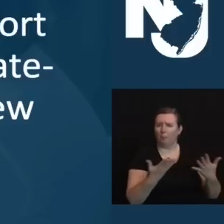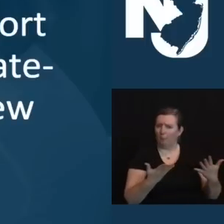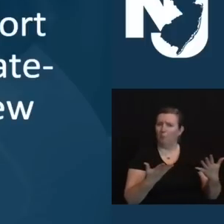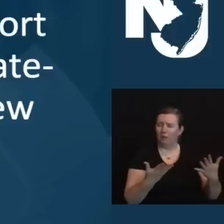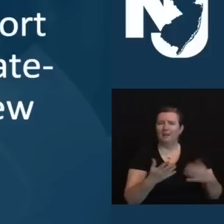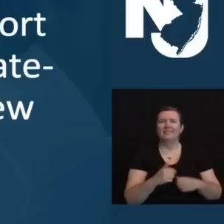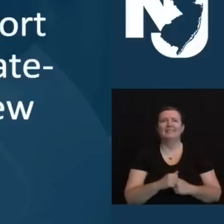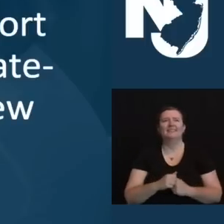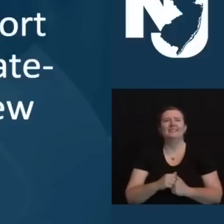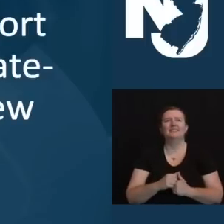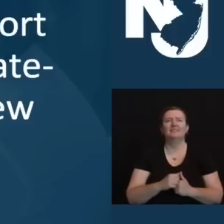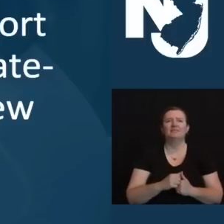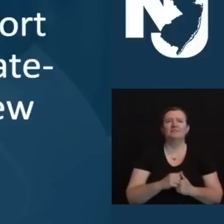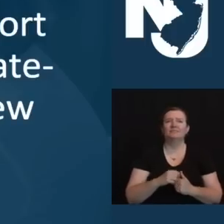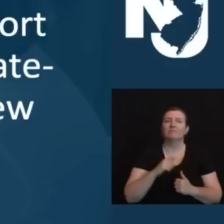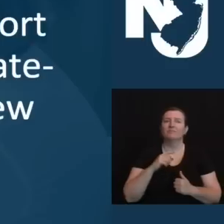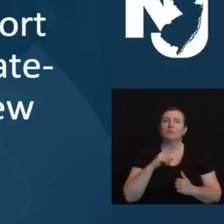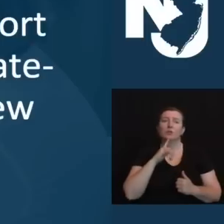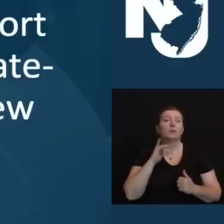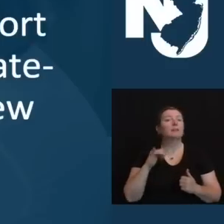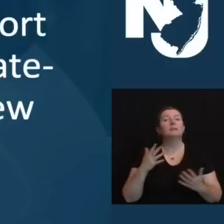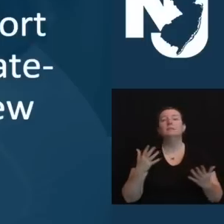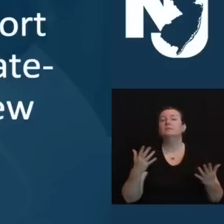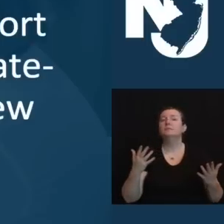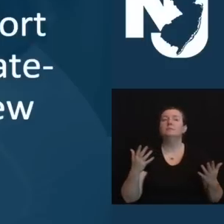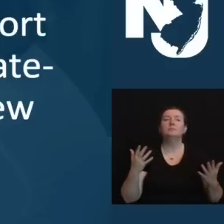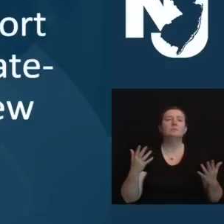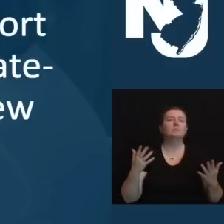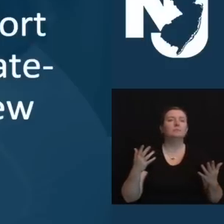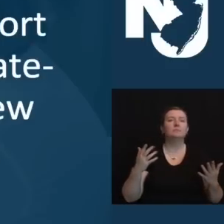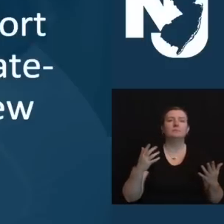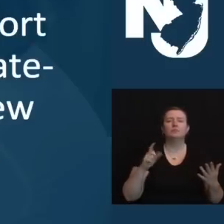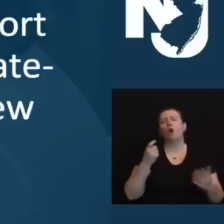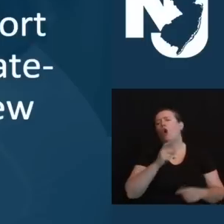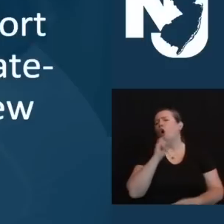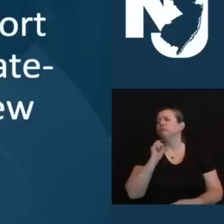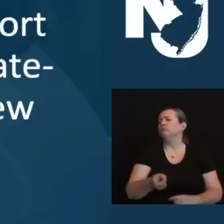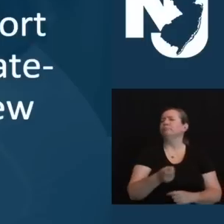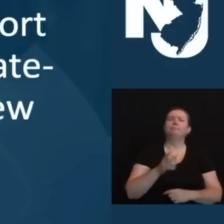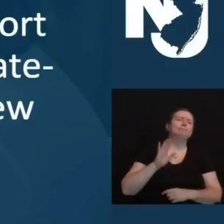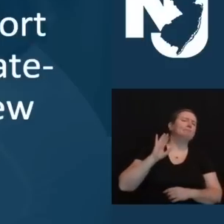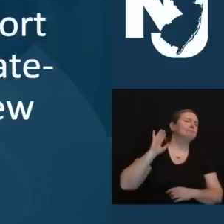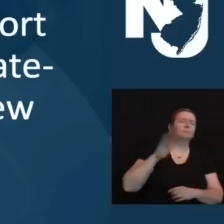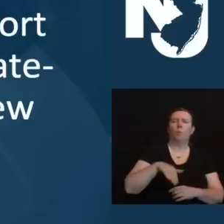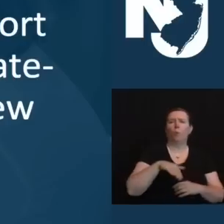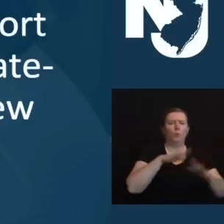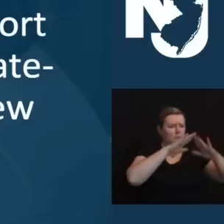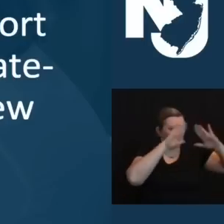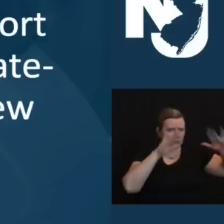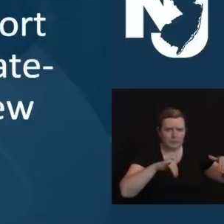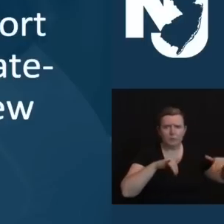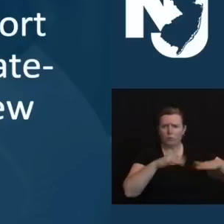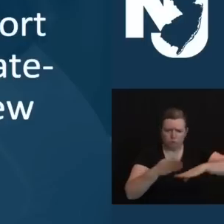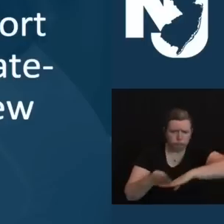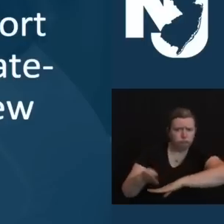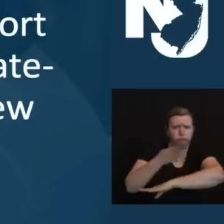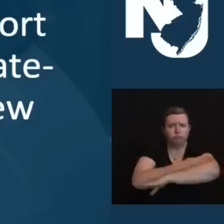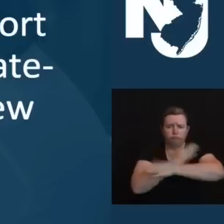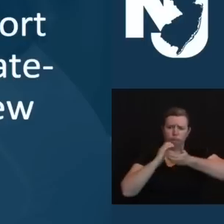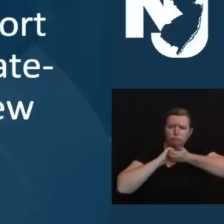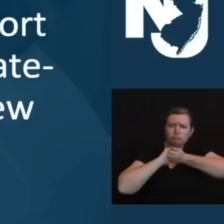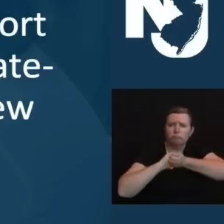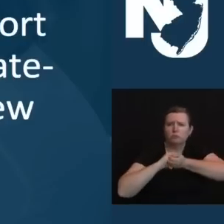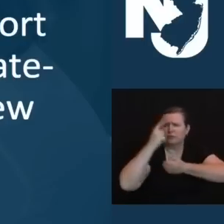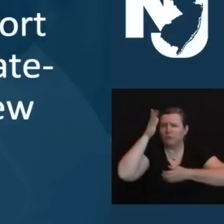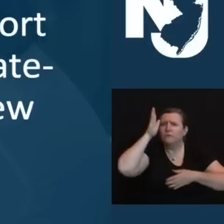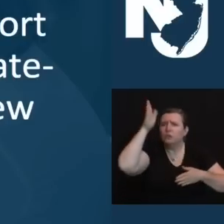of enhancing the system, not just delivering much needed capital to the end user. On Friday, the